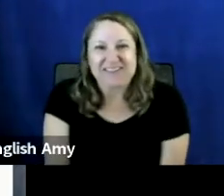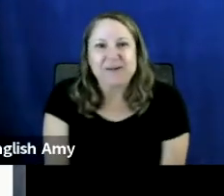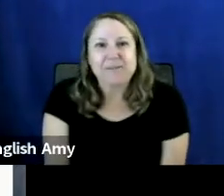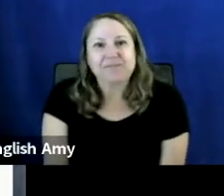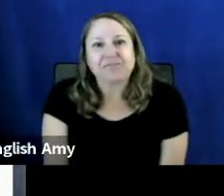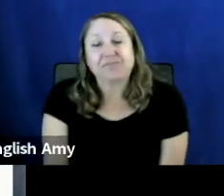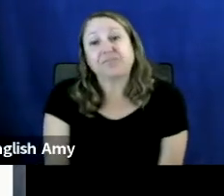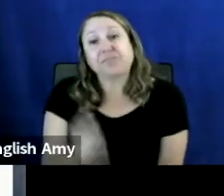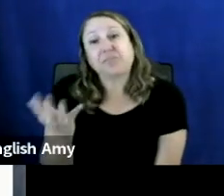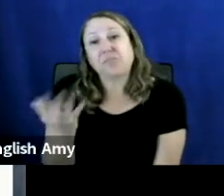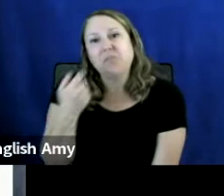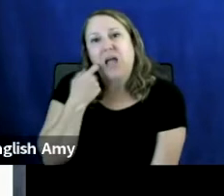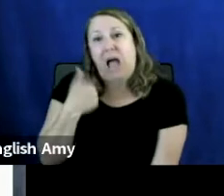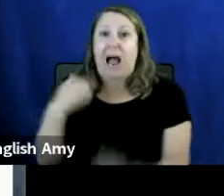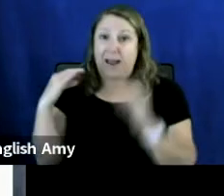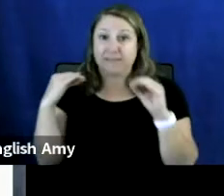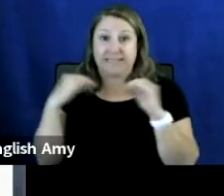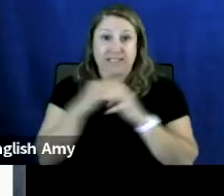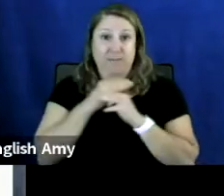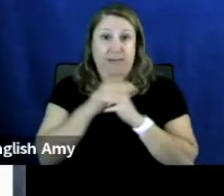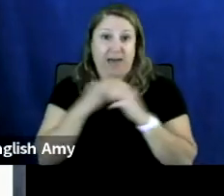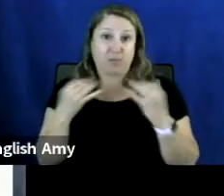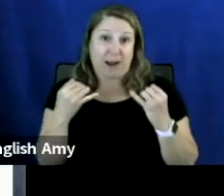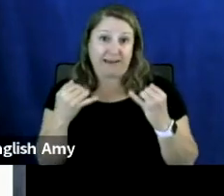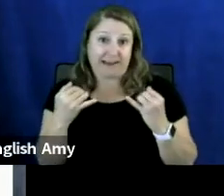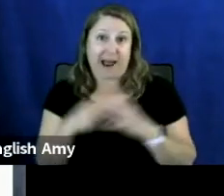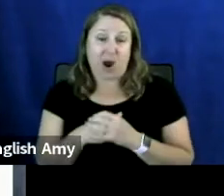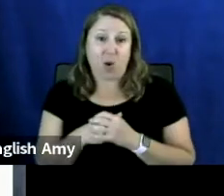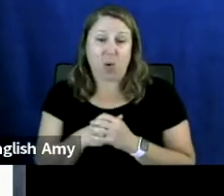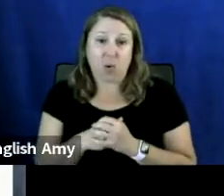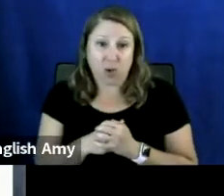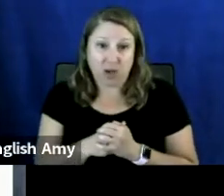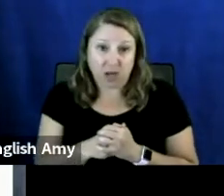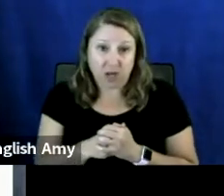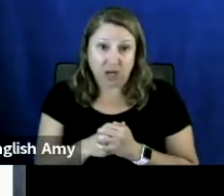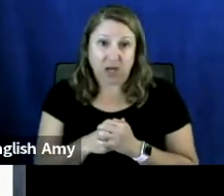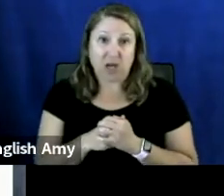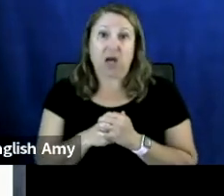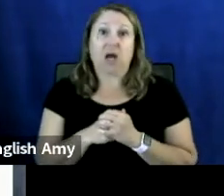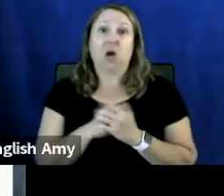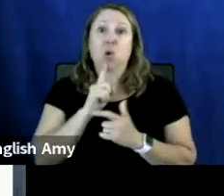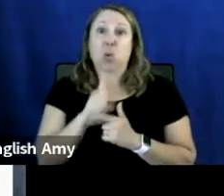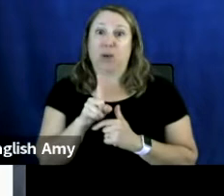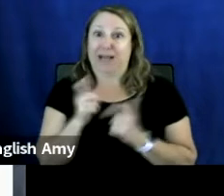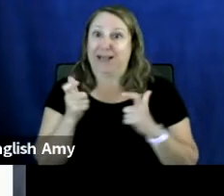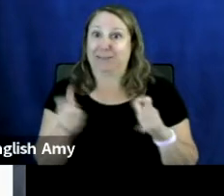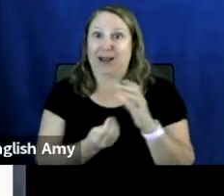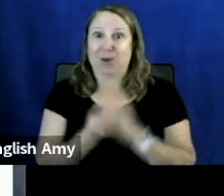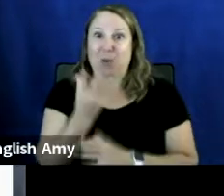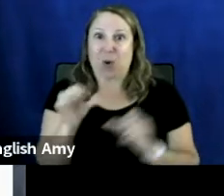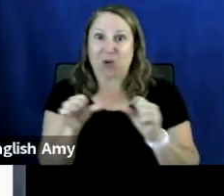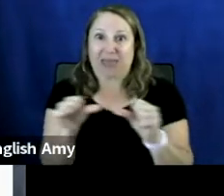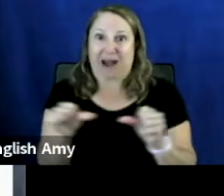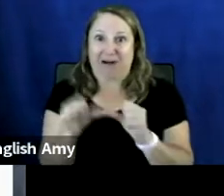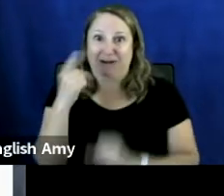recently, because I'm teaching math right now, and it's just a really big growth area for me.